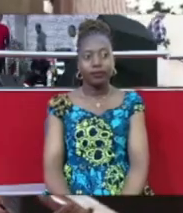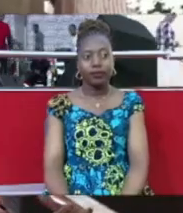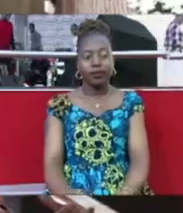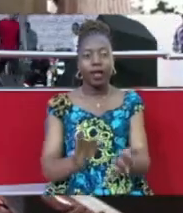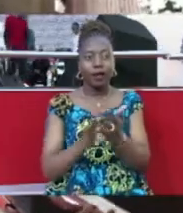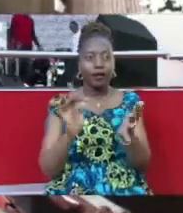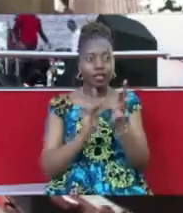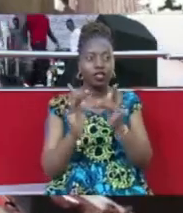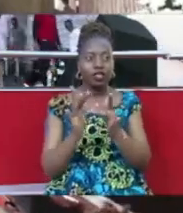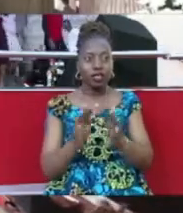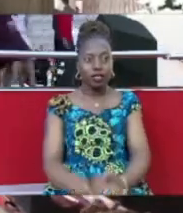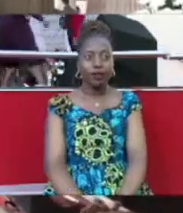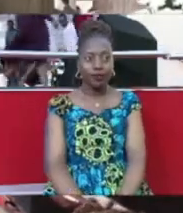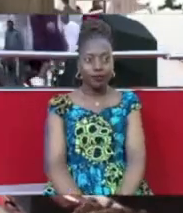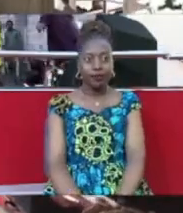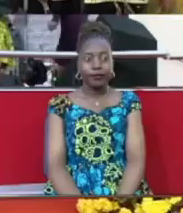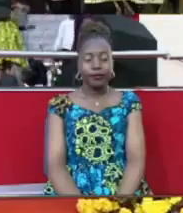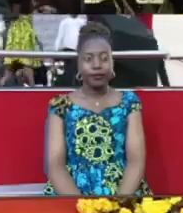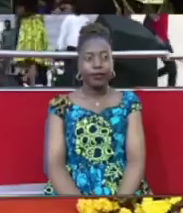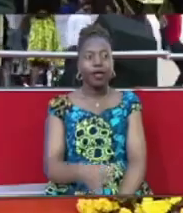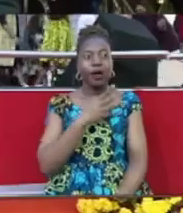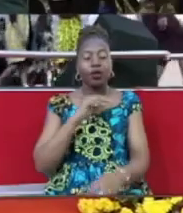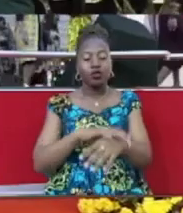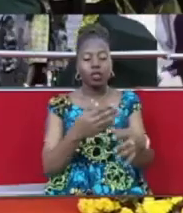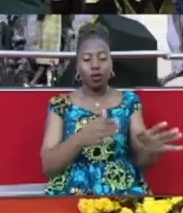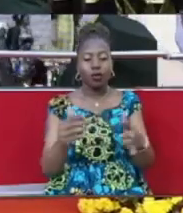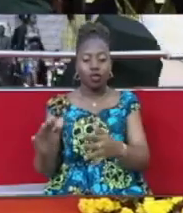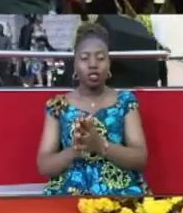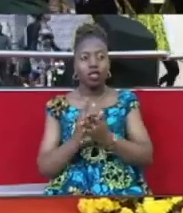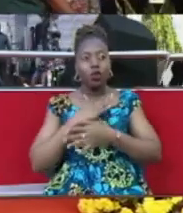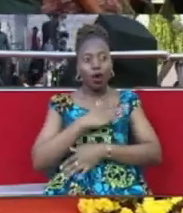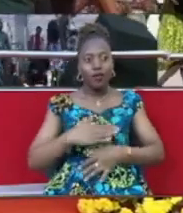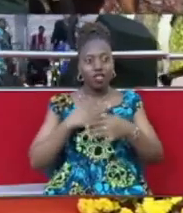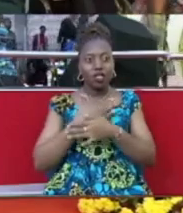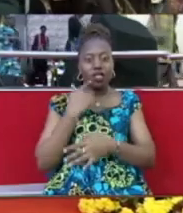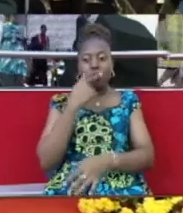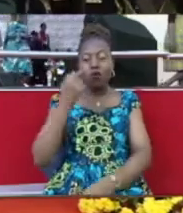Bwana Yesu asifiwe. Amen. I want to take this opportunity to appreciate God